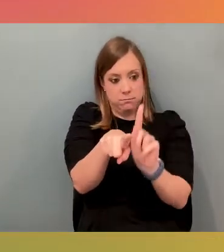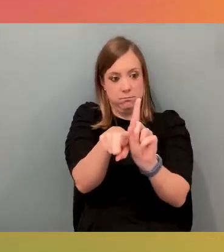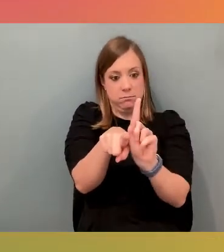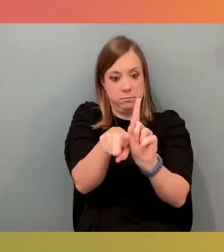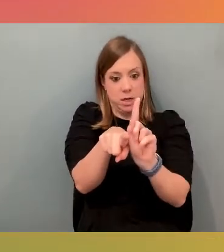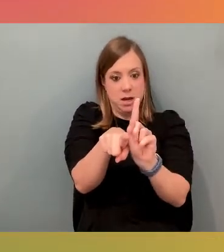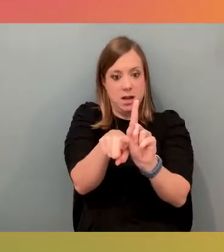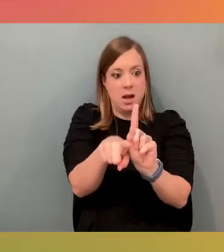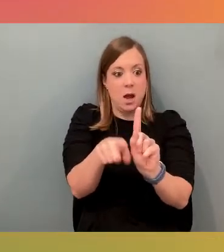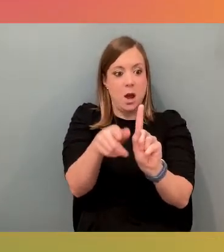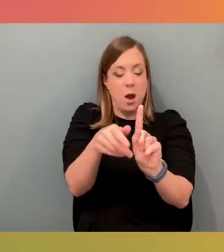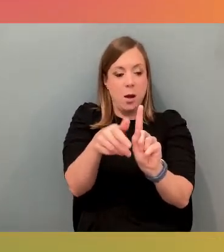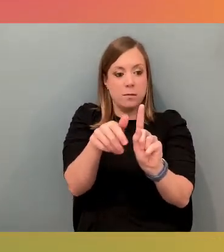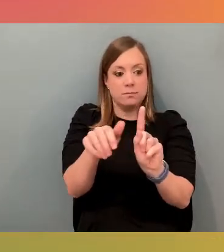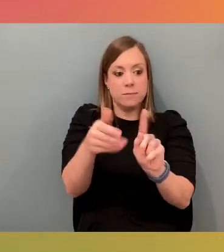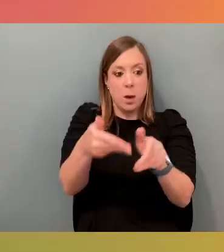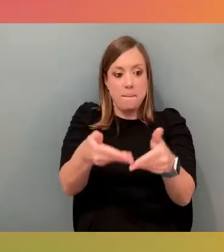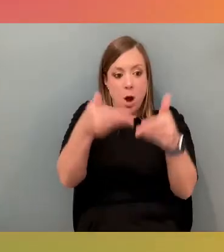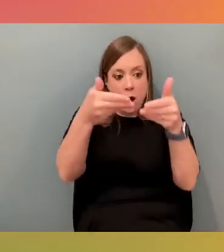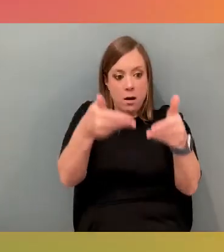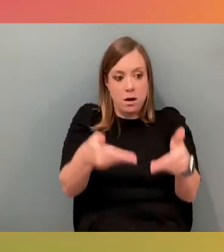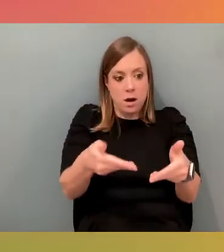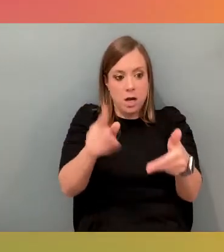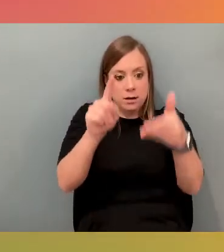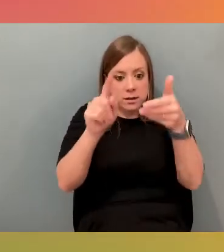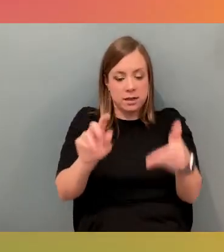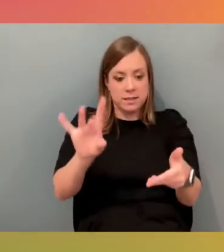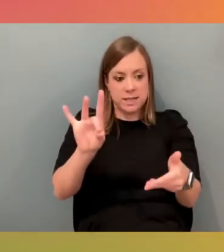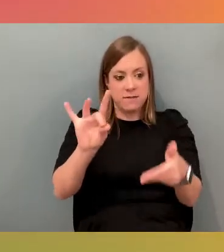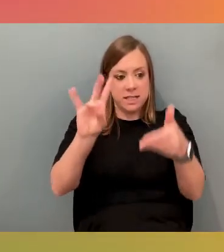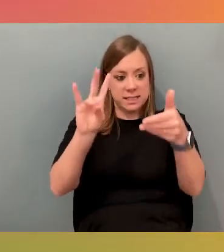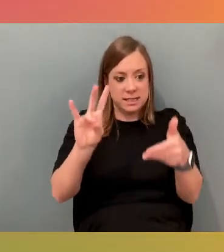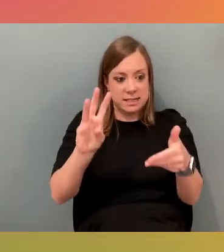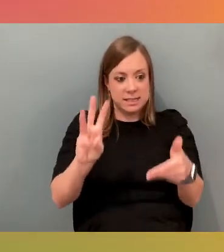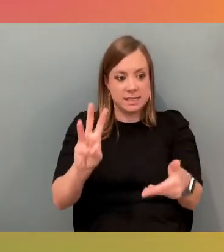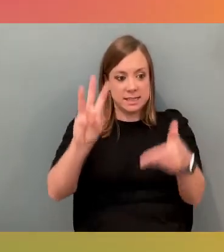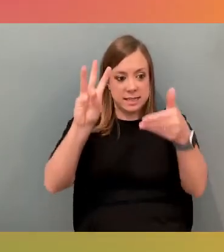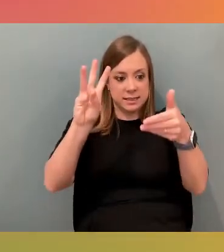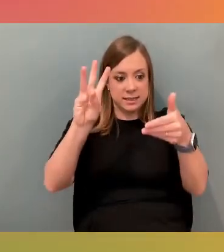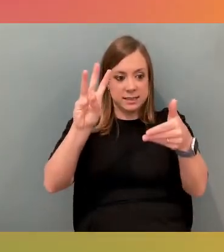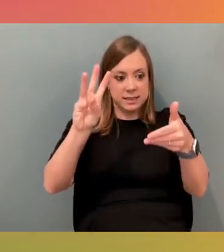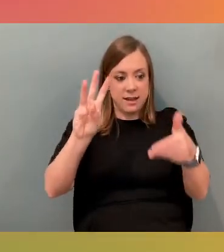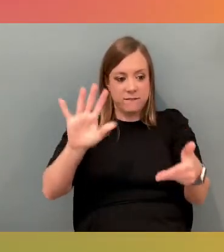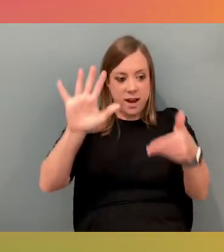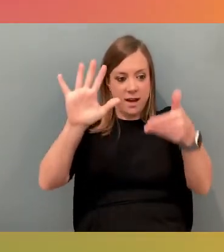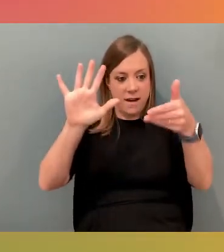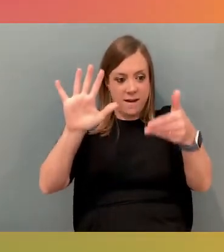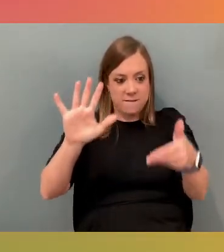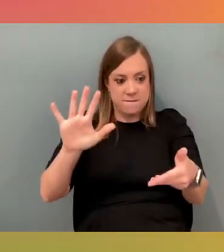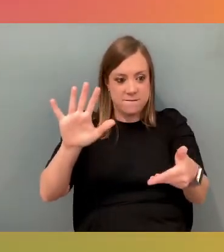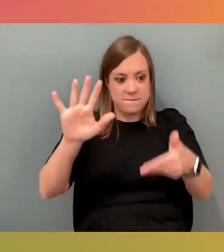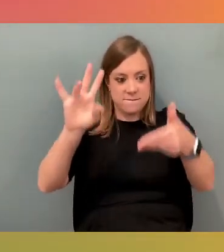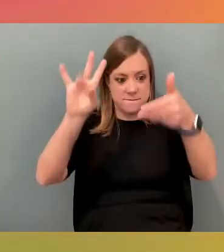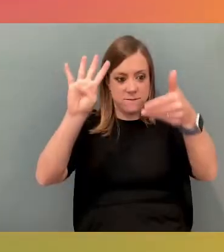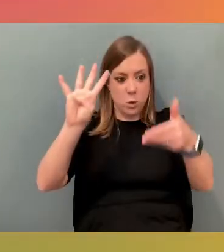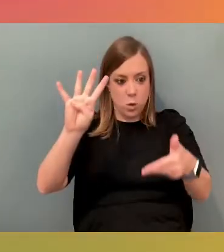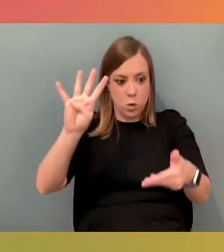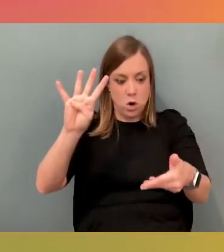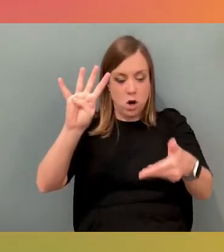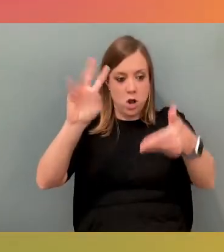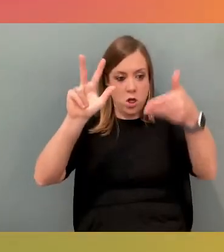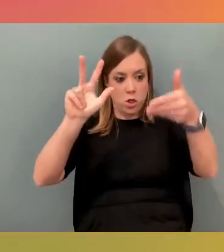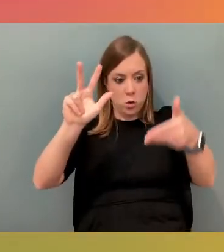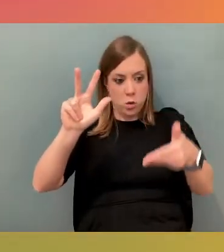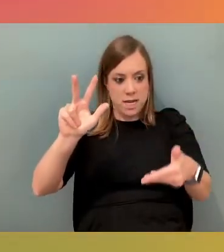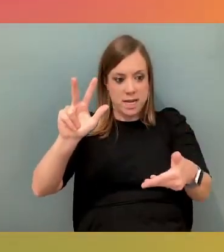10, 9, 8, 7. Keep squeezing that right glute. You got it for 5,